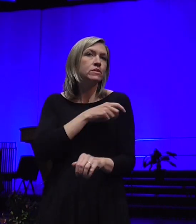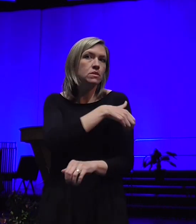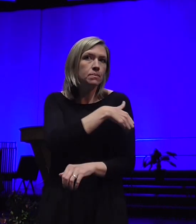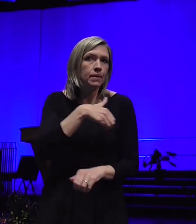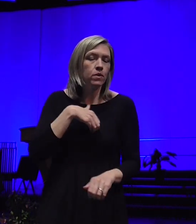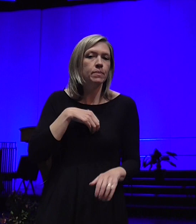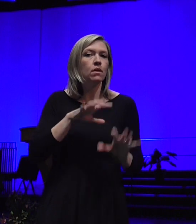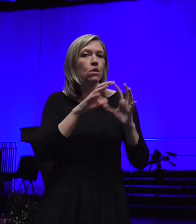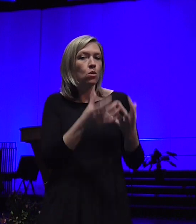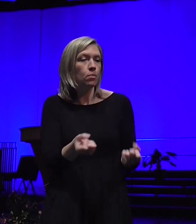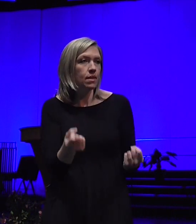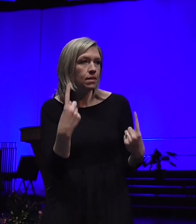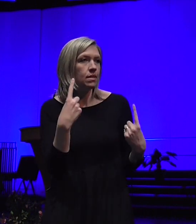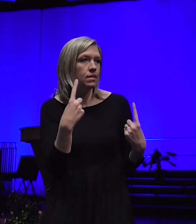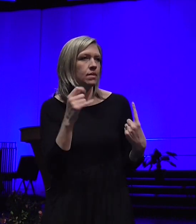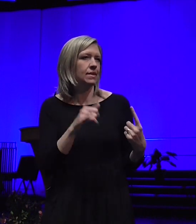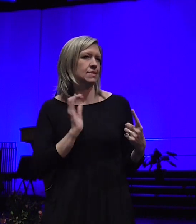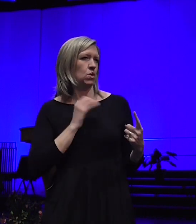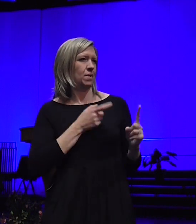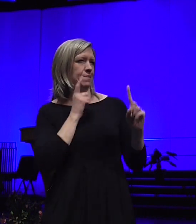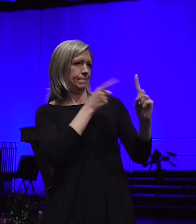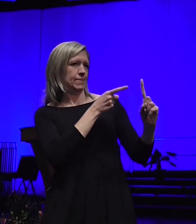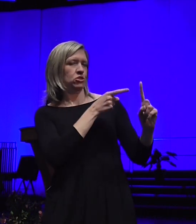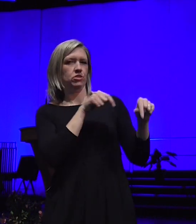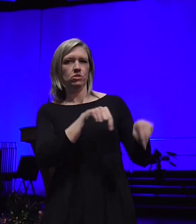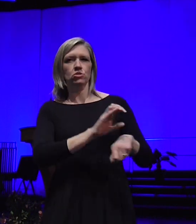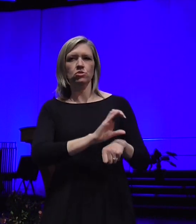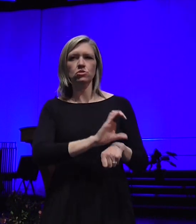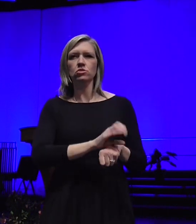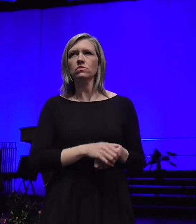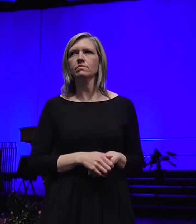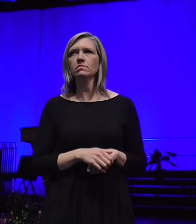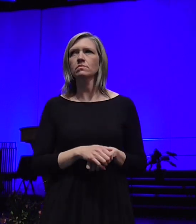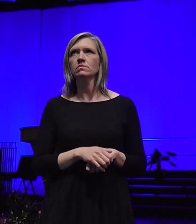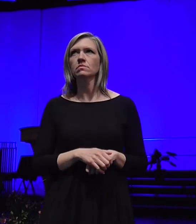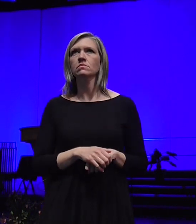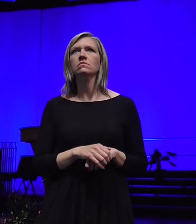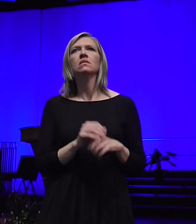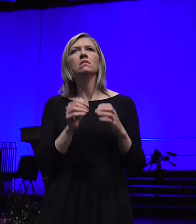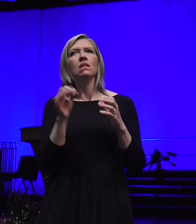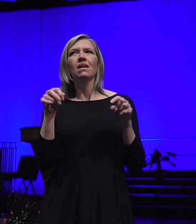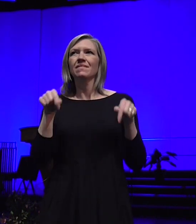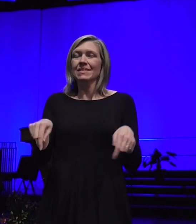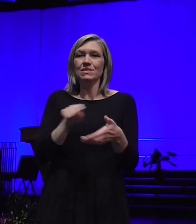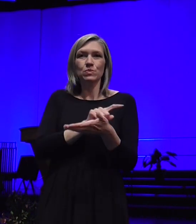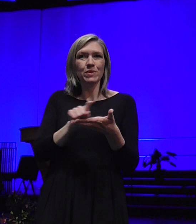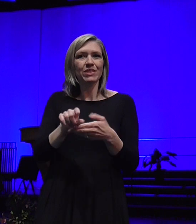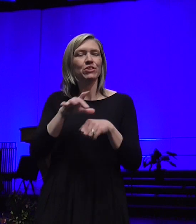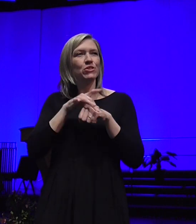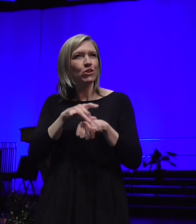and global enlightenment. That's a lot of what this Earth Week is